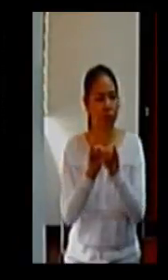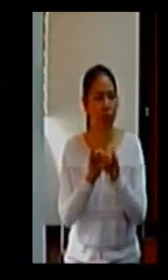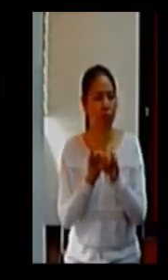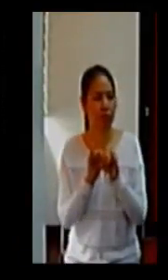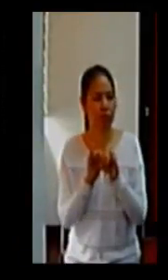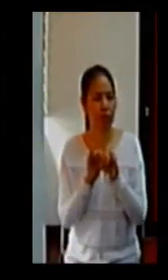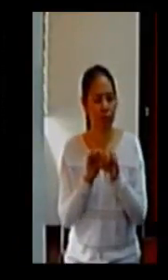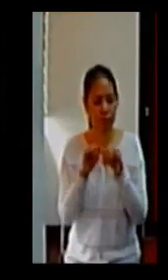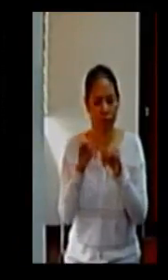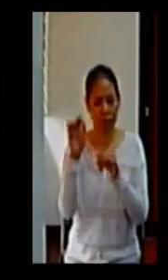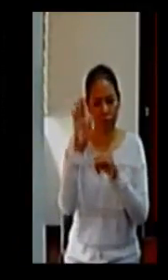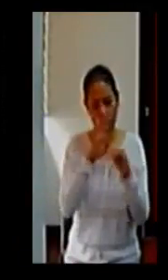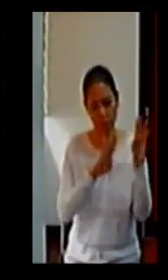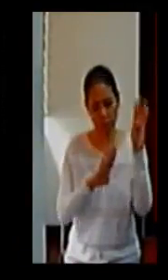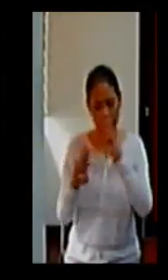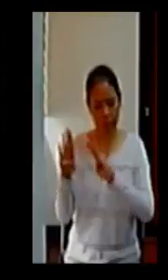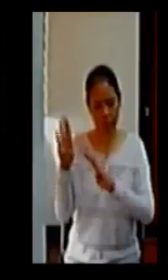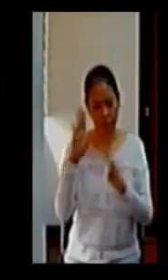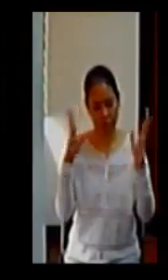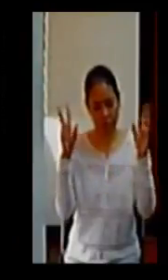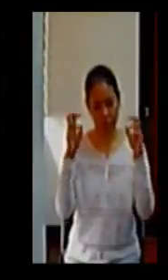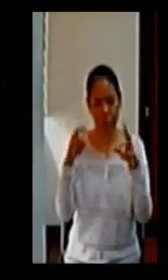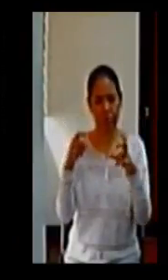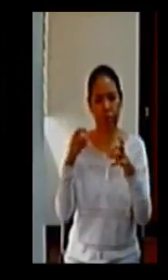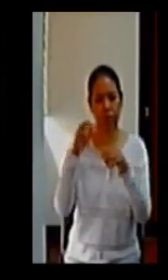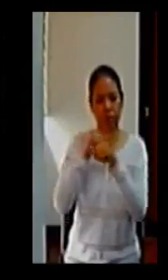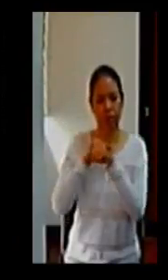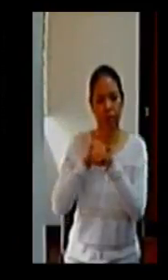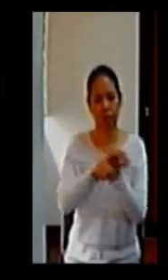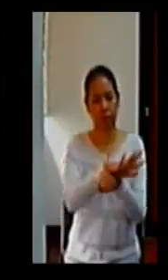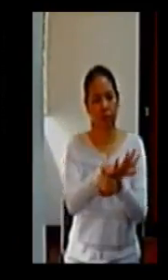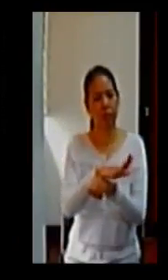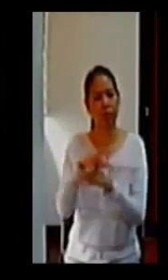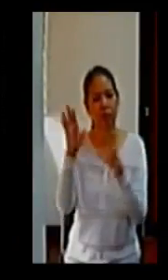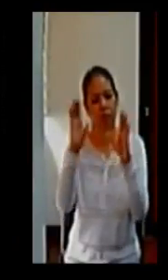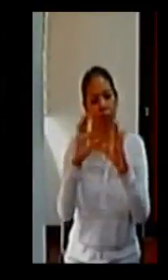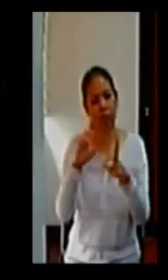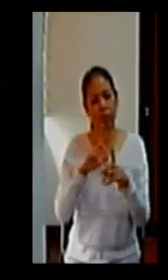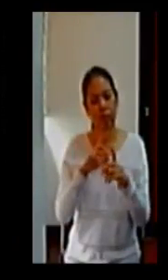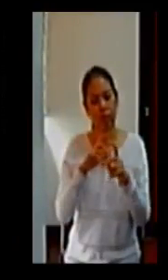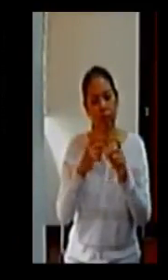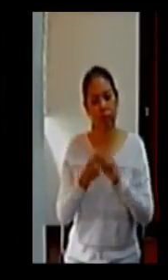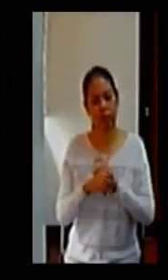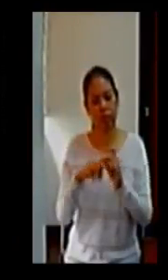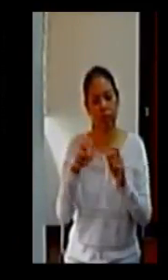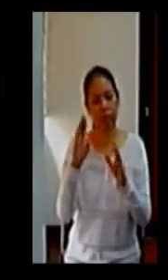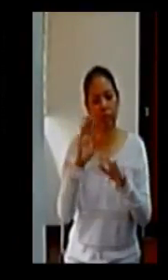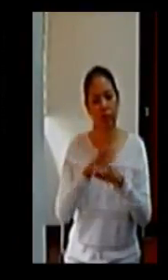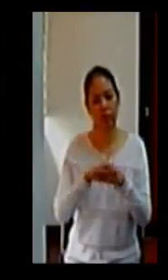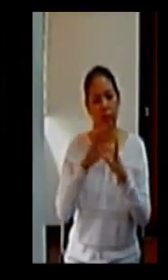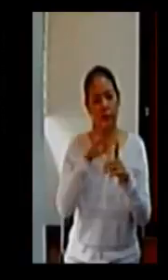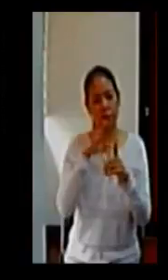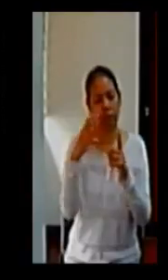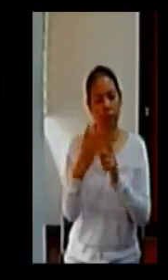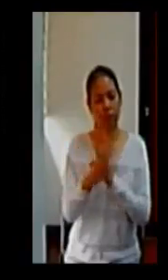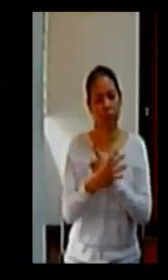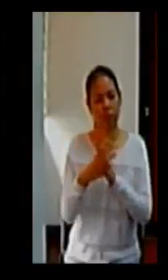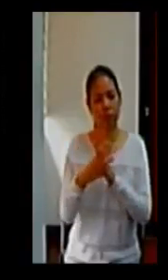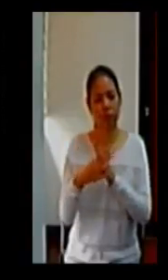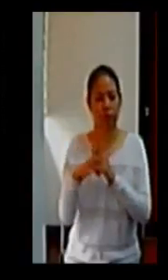issue of the impact of climate change on culture and on